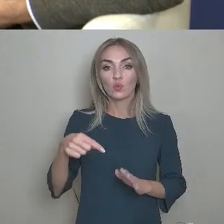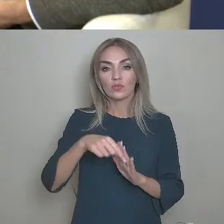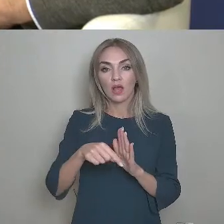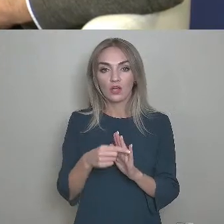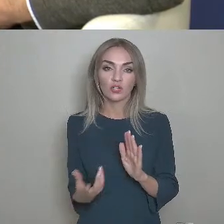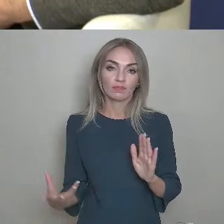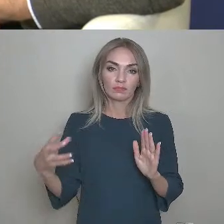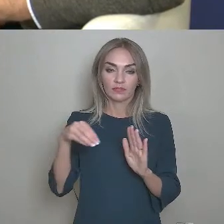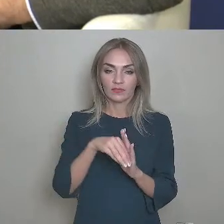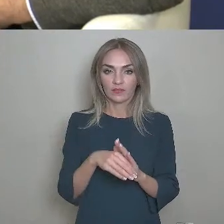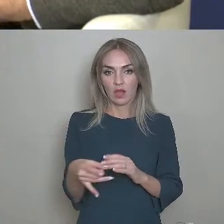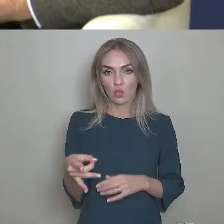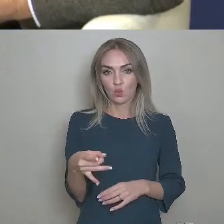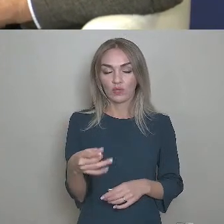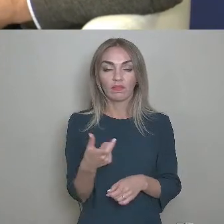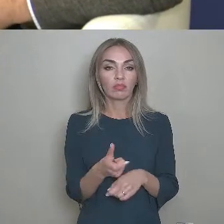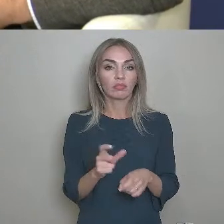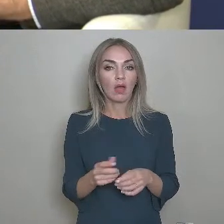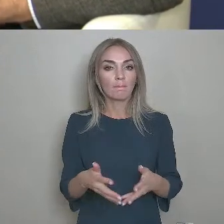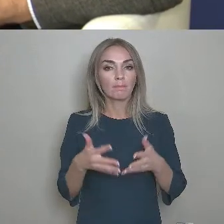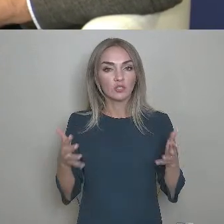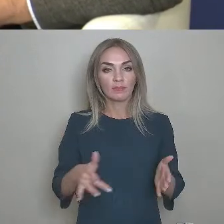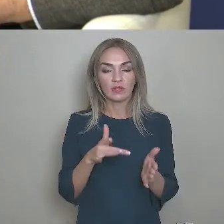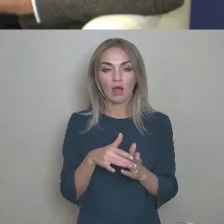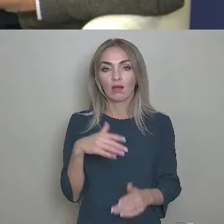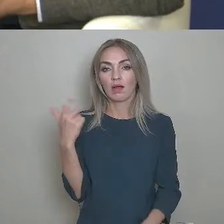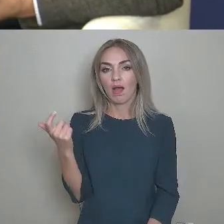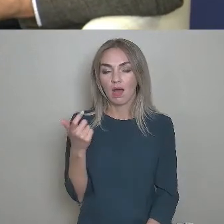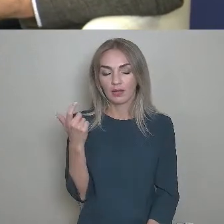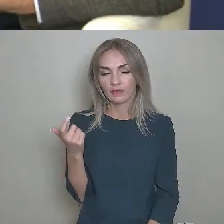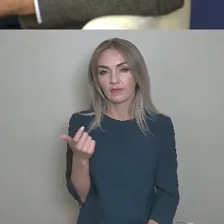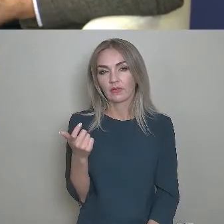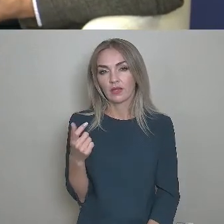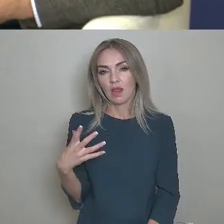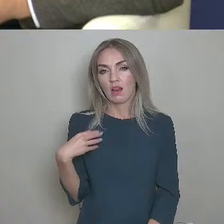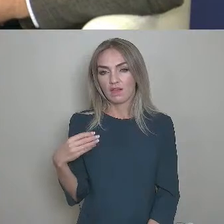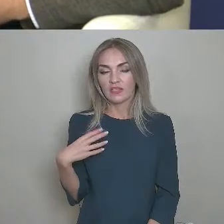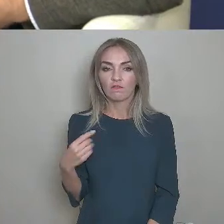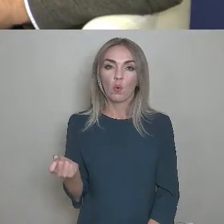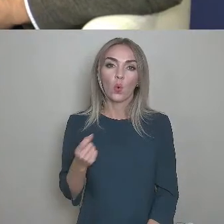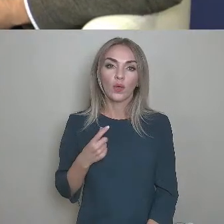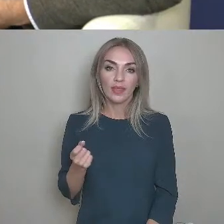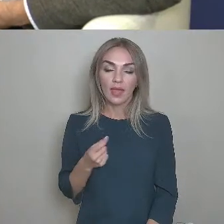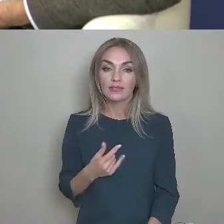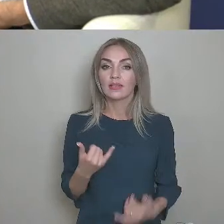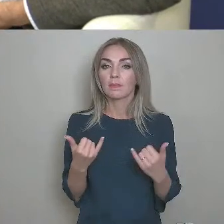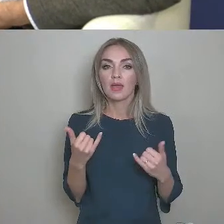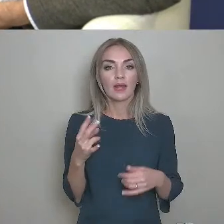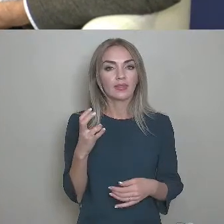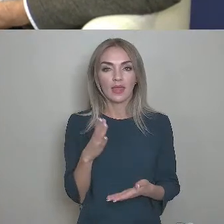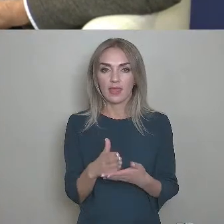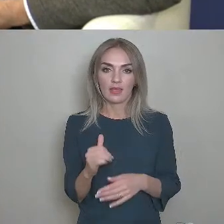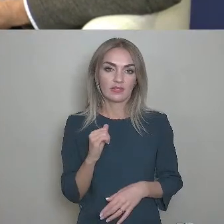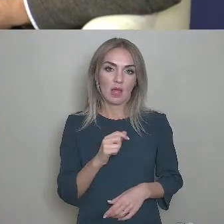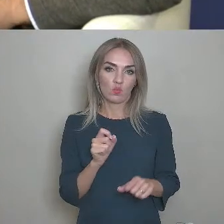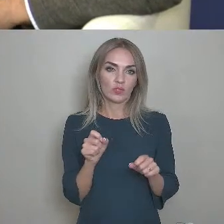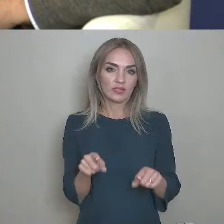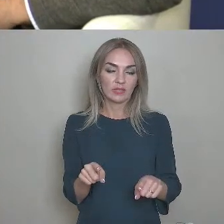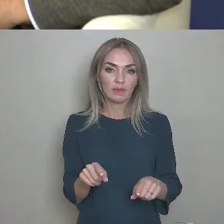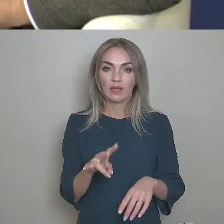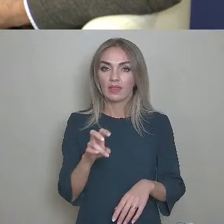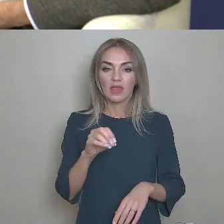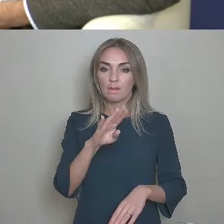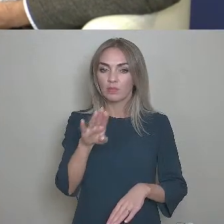with oblast status are part of rayons, even larger ones like Kharkiv, Lviv, Odessa. They are not